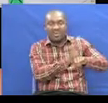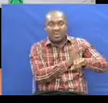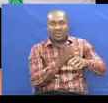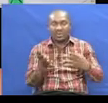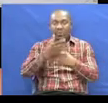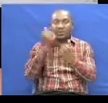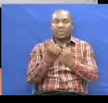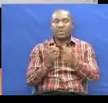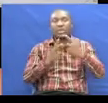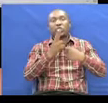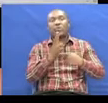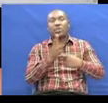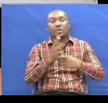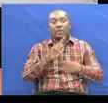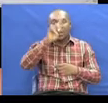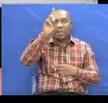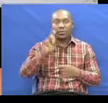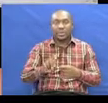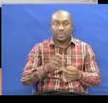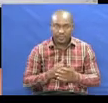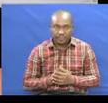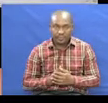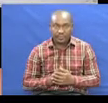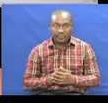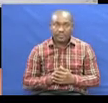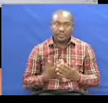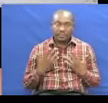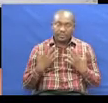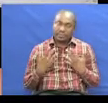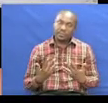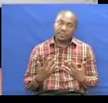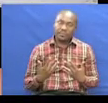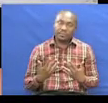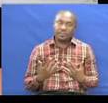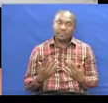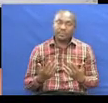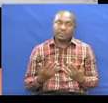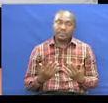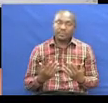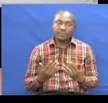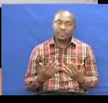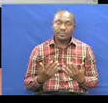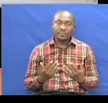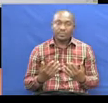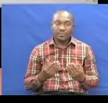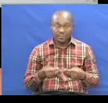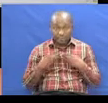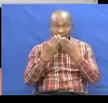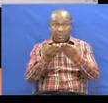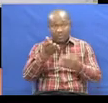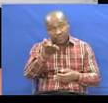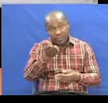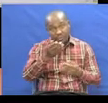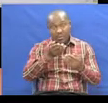the equation. Let us continue with another questions dealing with